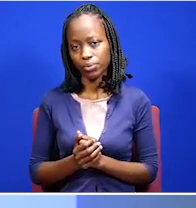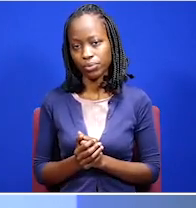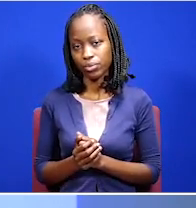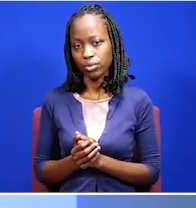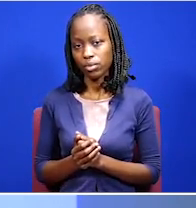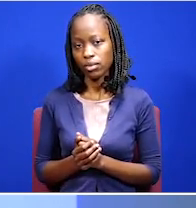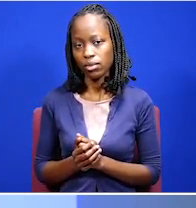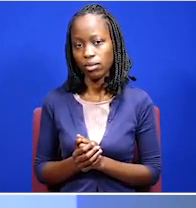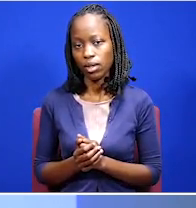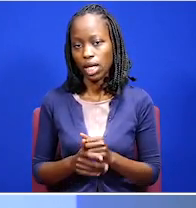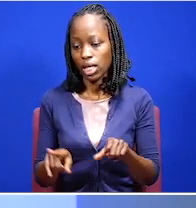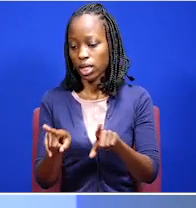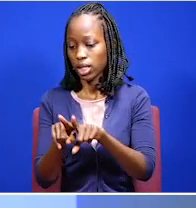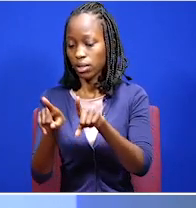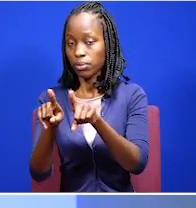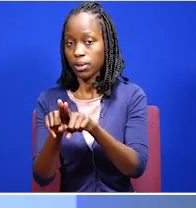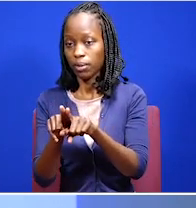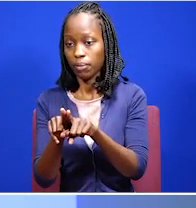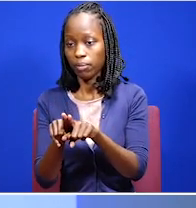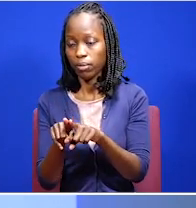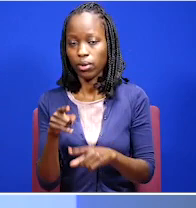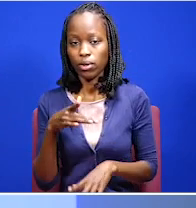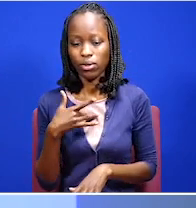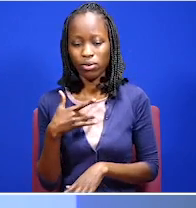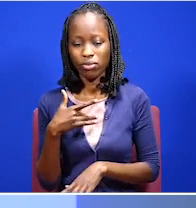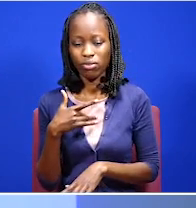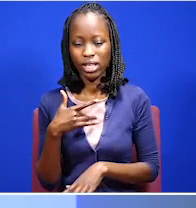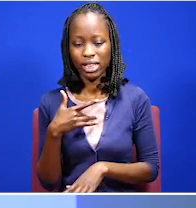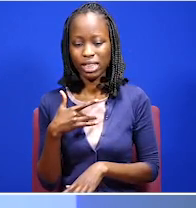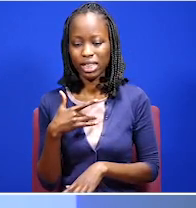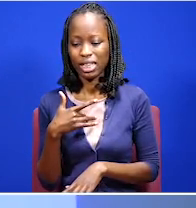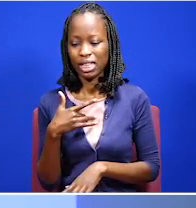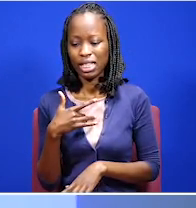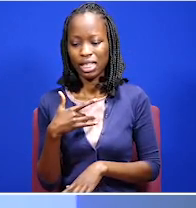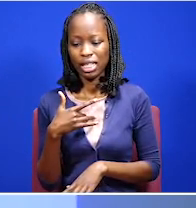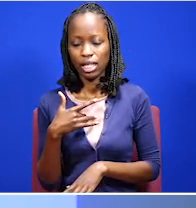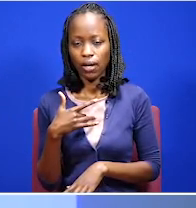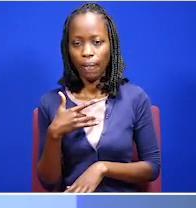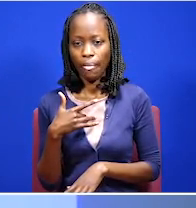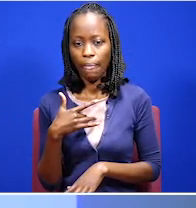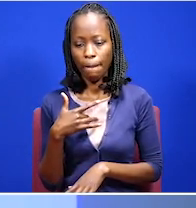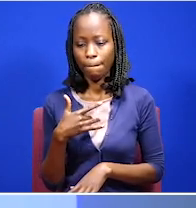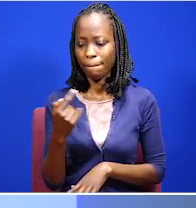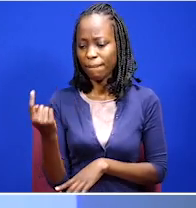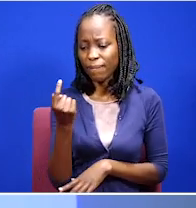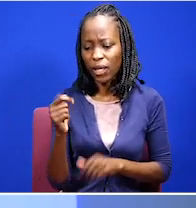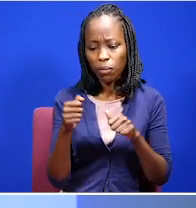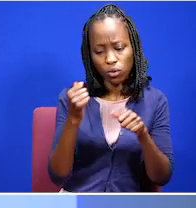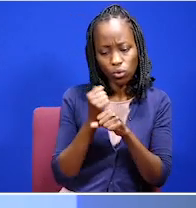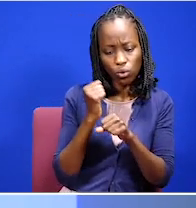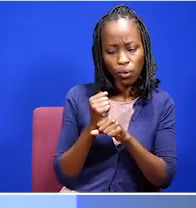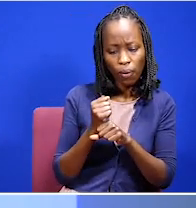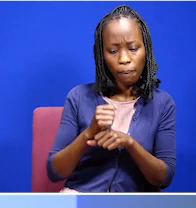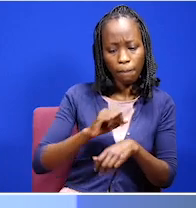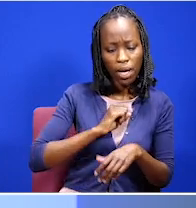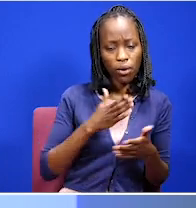bit of isolation. And there is a tendency of just feeling like, so Can I do it my way? Does it? And so